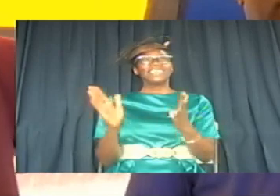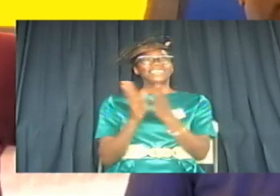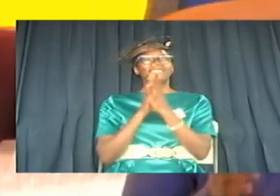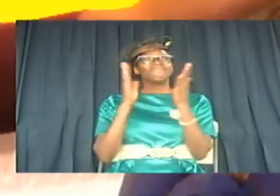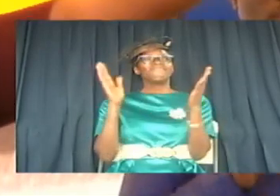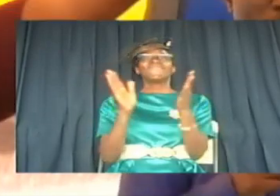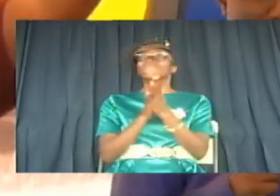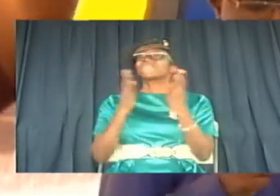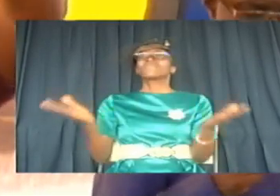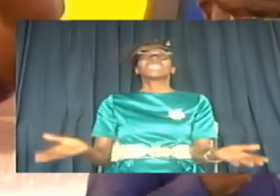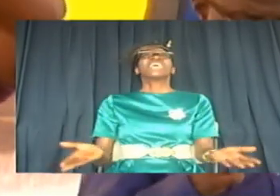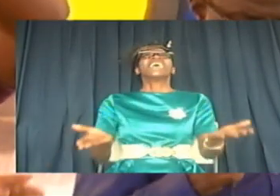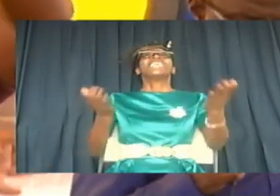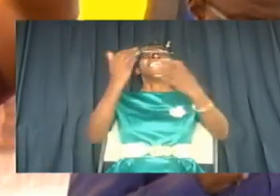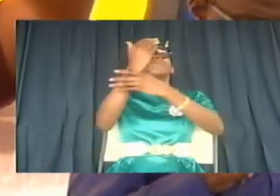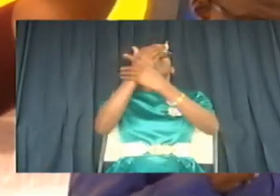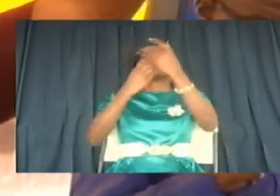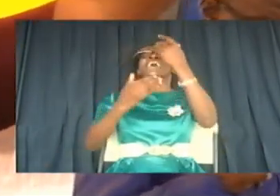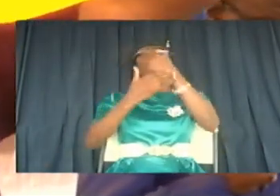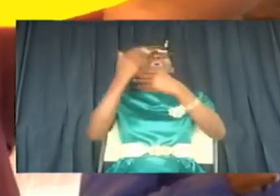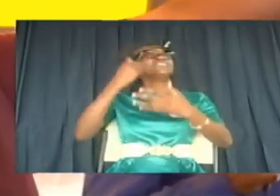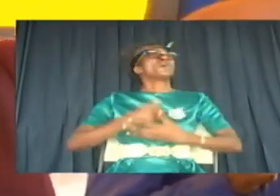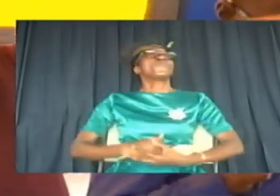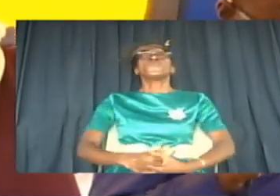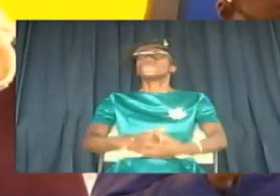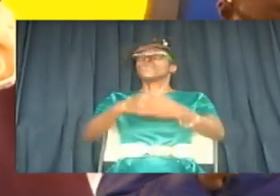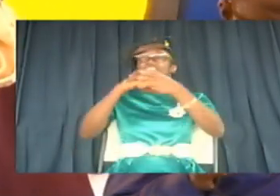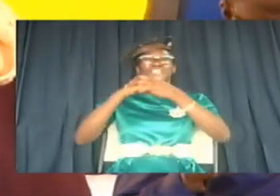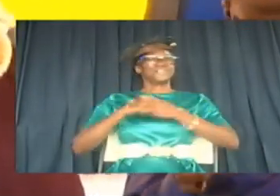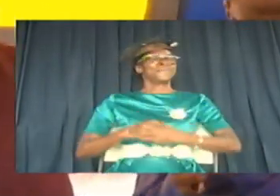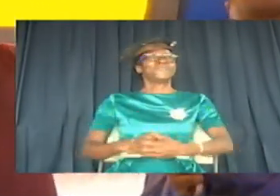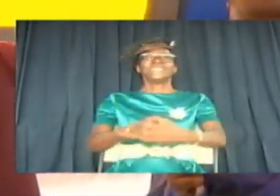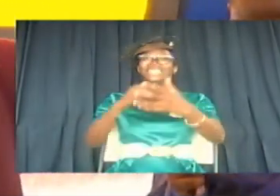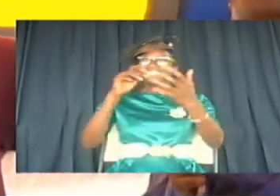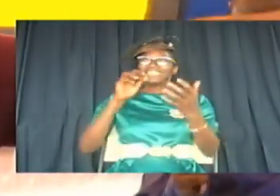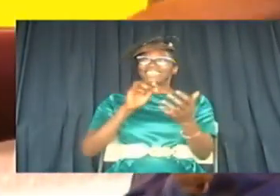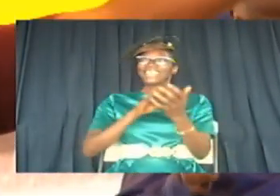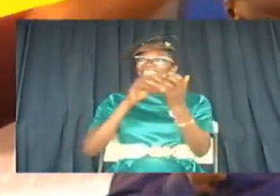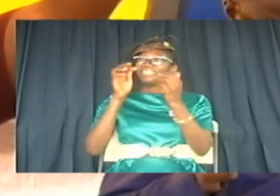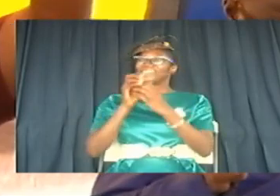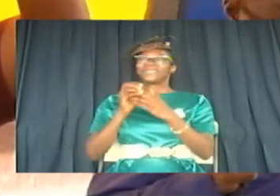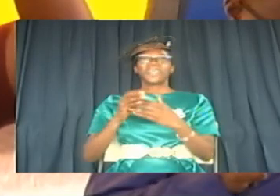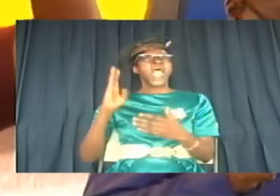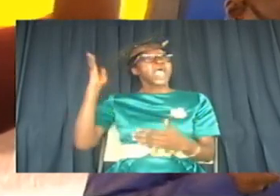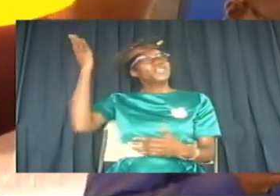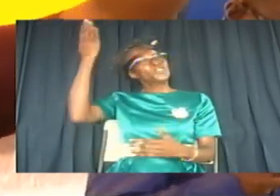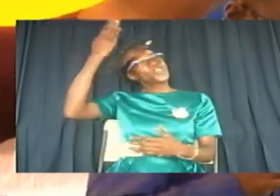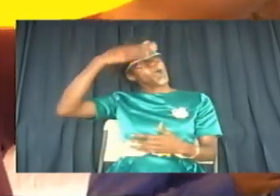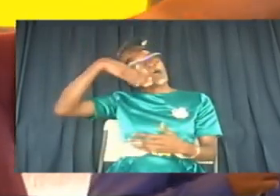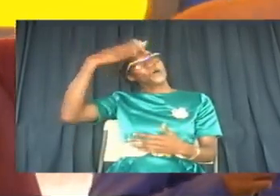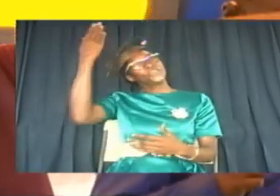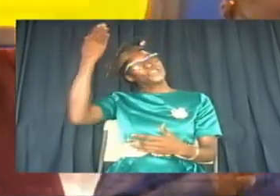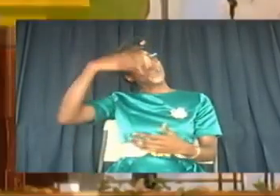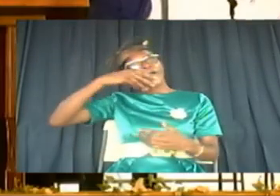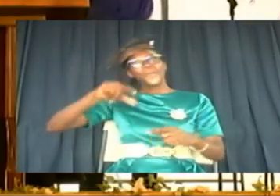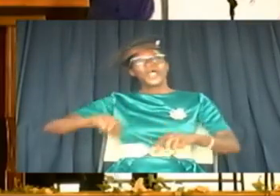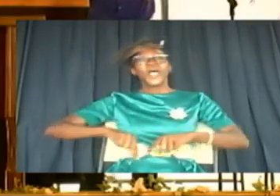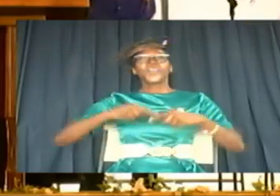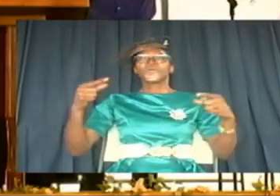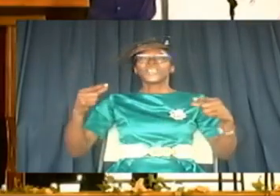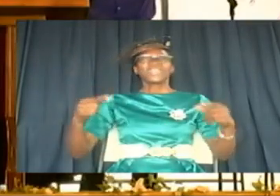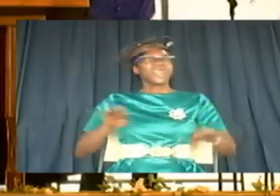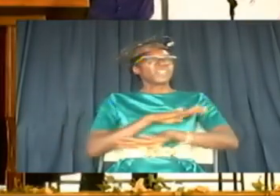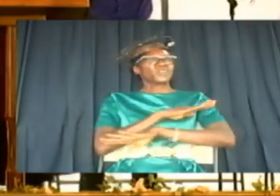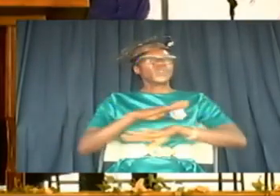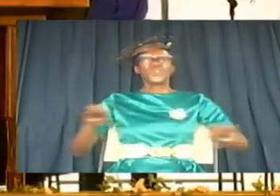here. Can we just lift our hands and can we just worship Jesus? He's awesome. He's great. There is none